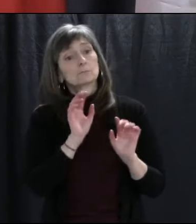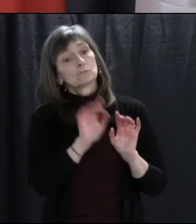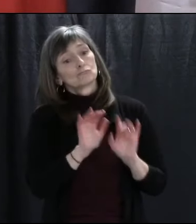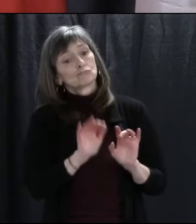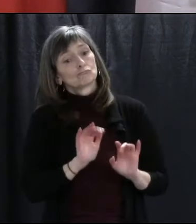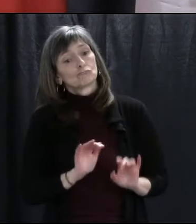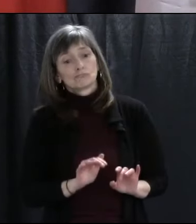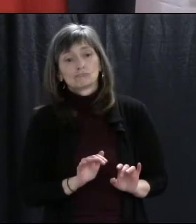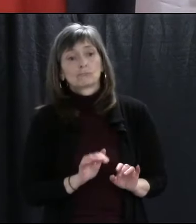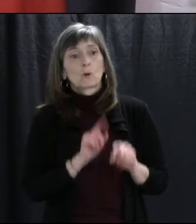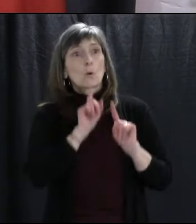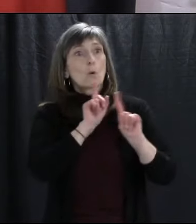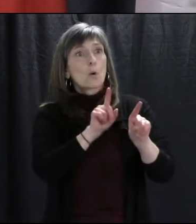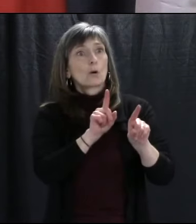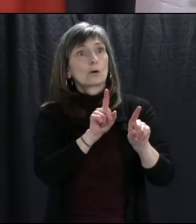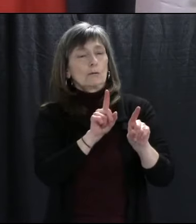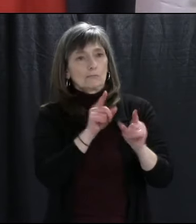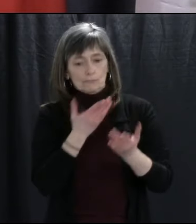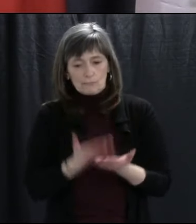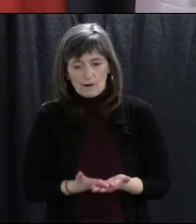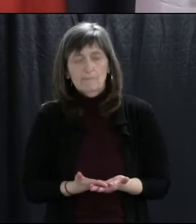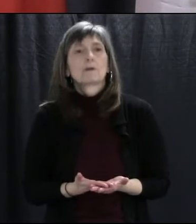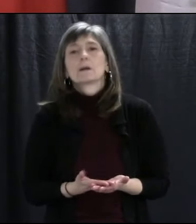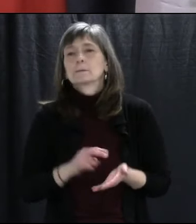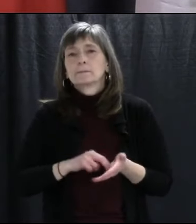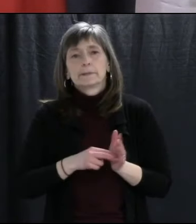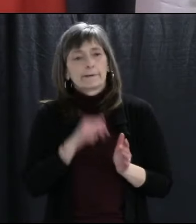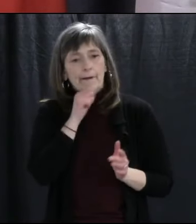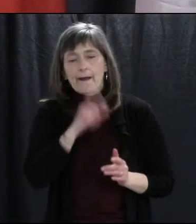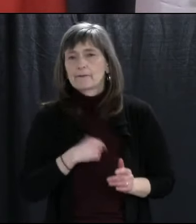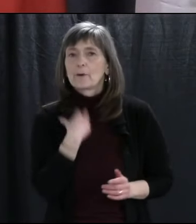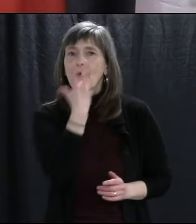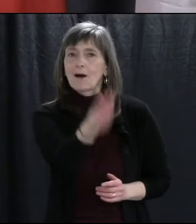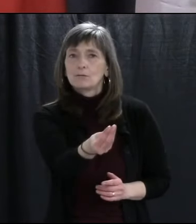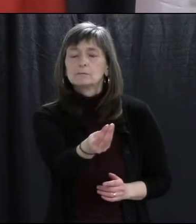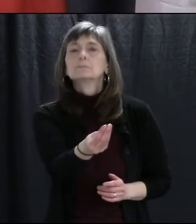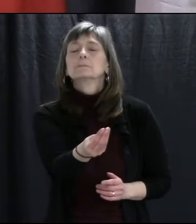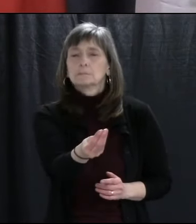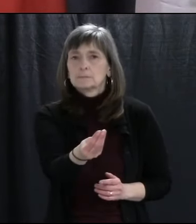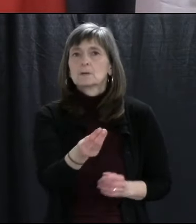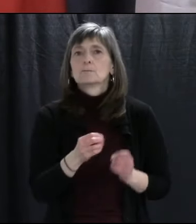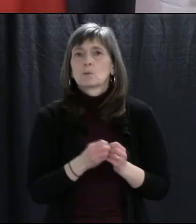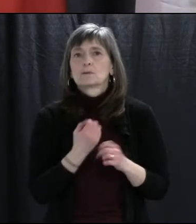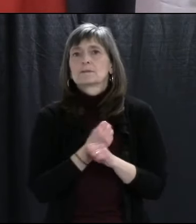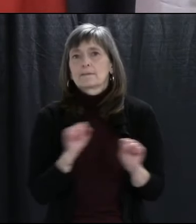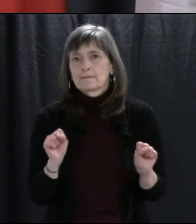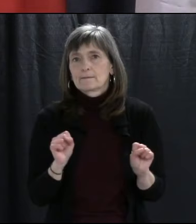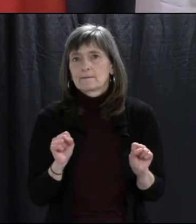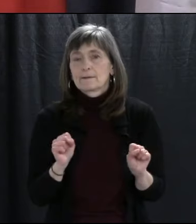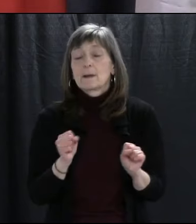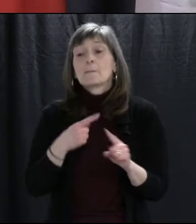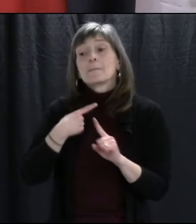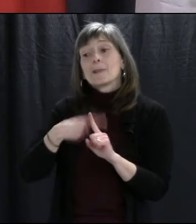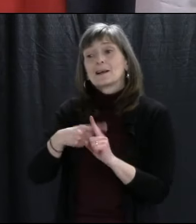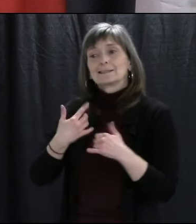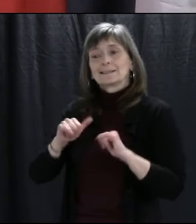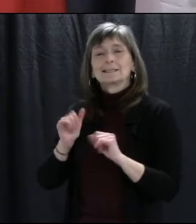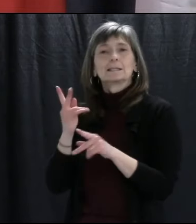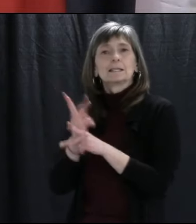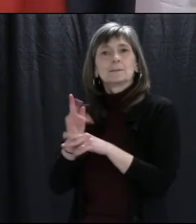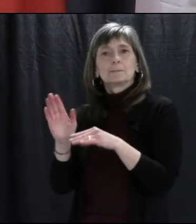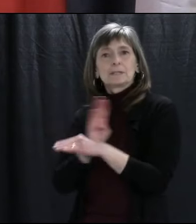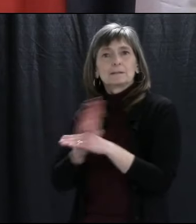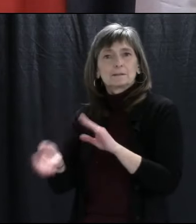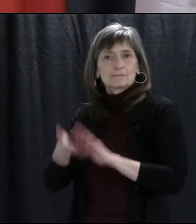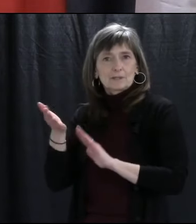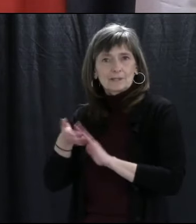us stopping the spread and slowing the spread of COVID-19, plus it will support the local economy. Now